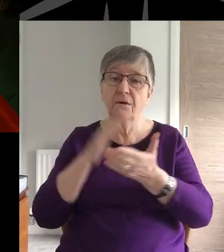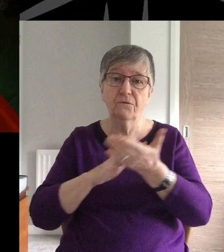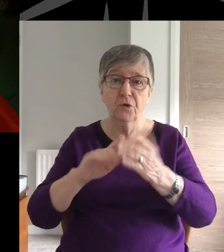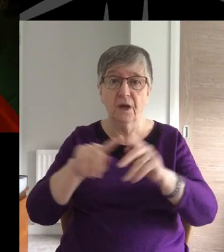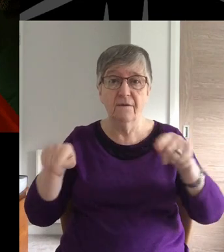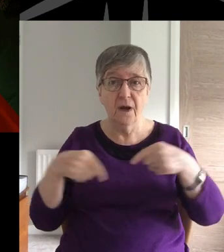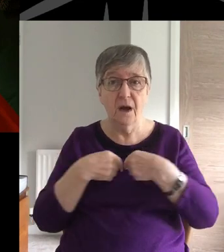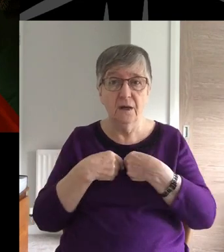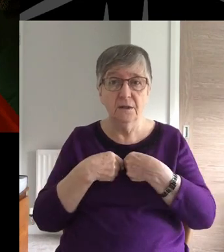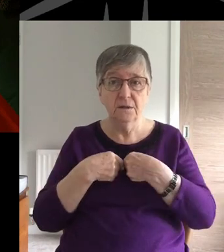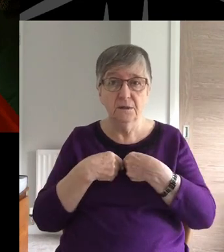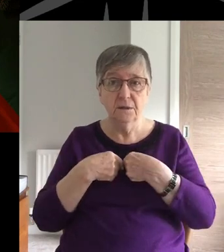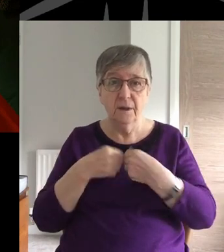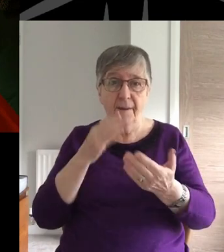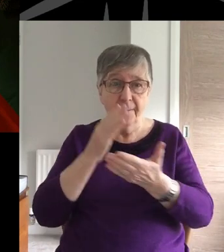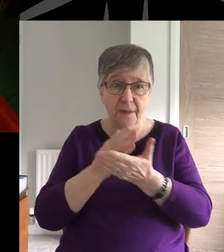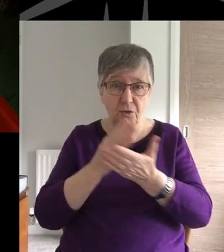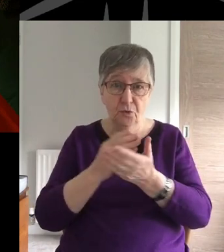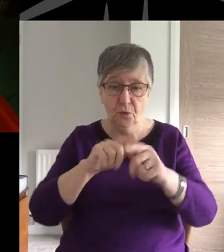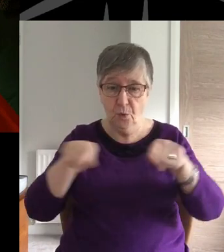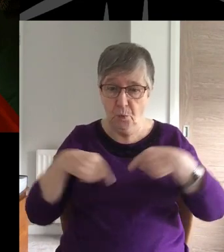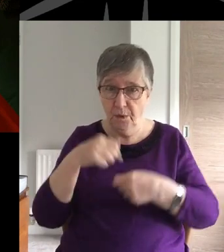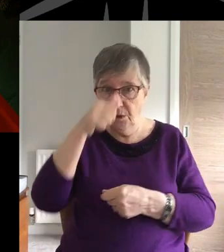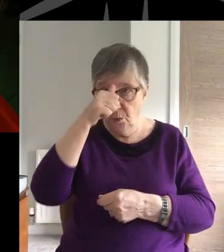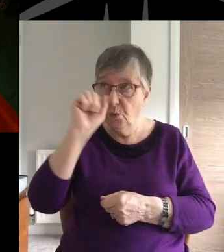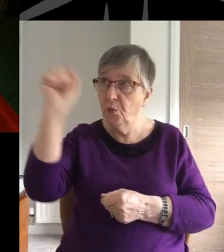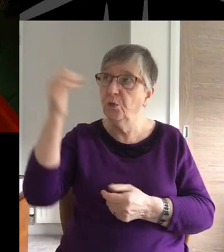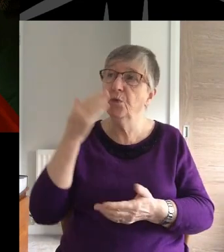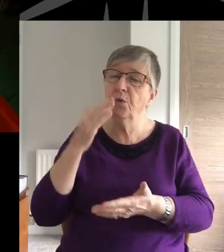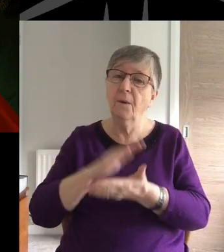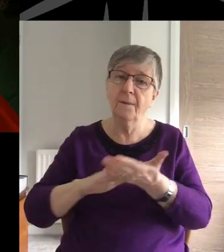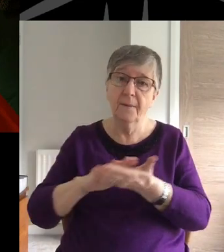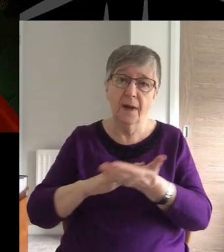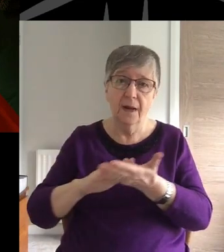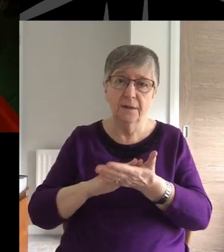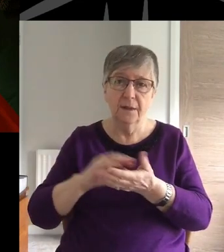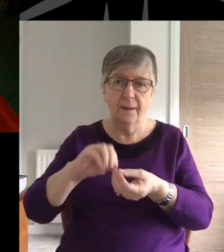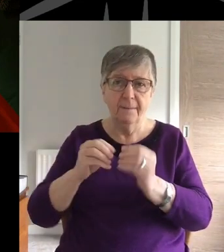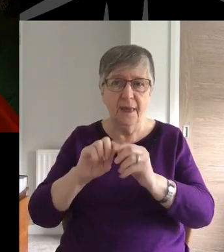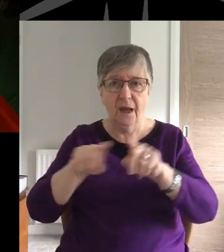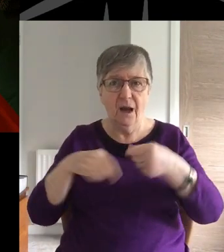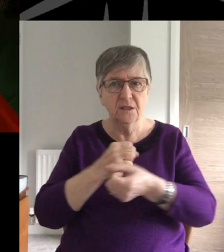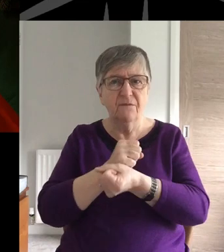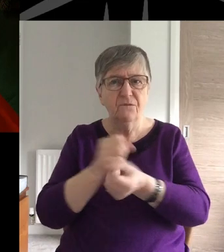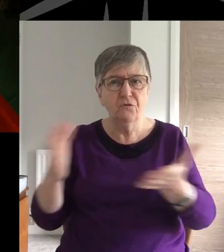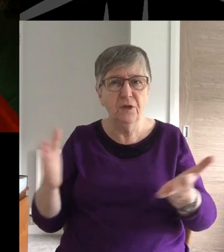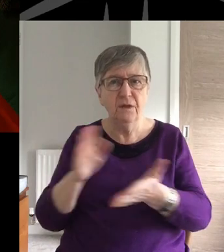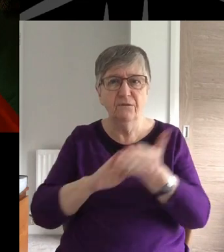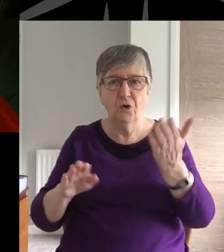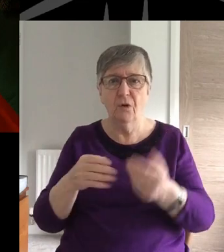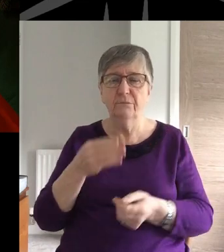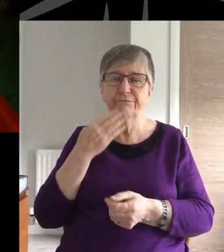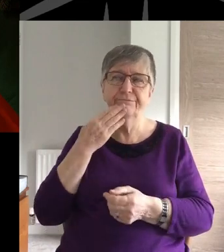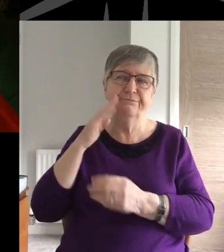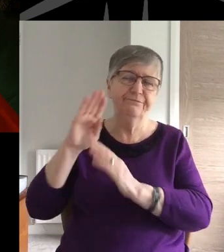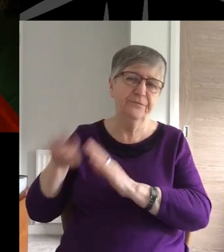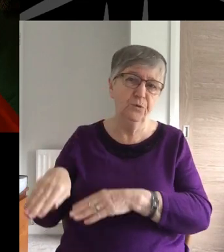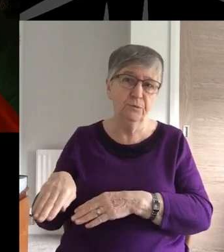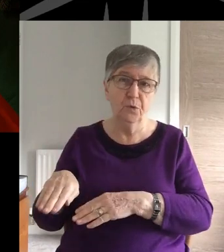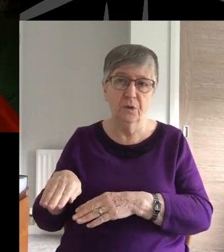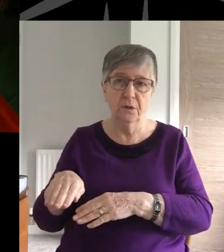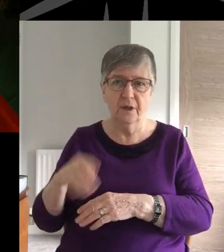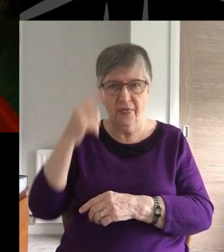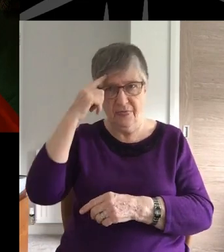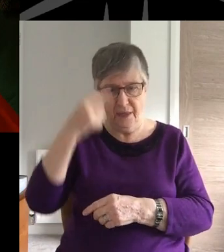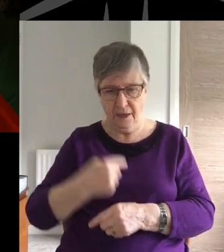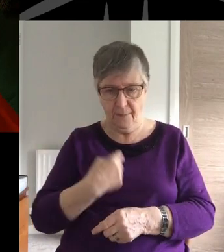And Lord, forgive us and assure us of pardon and set us free from indifference, set us free from being too taken up with